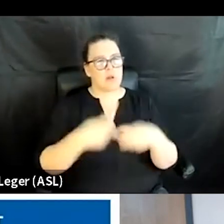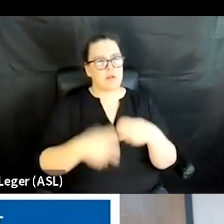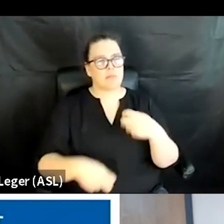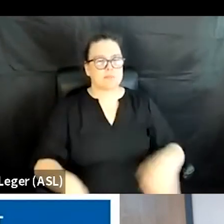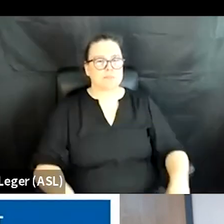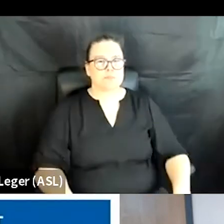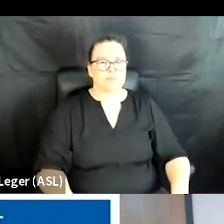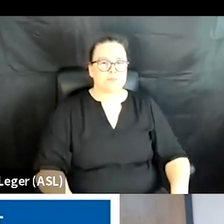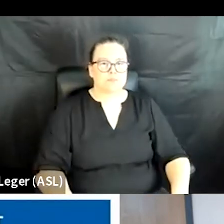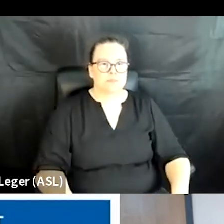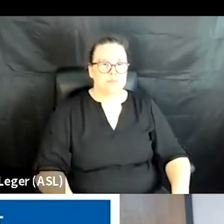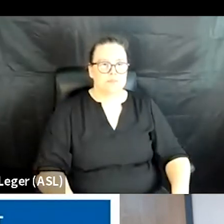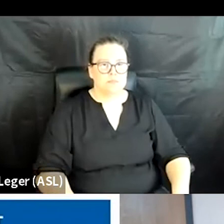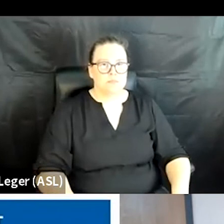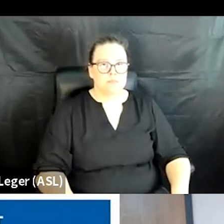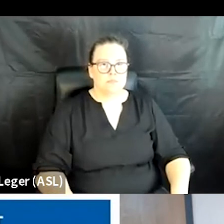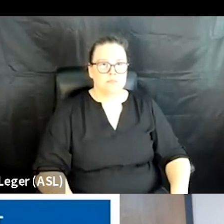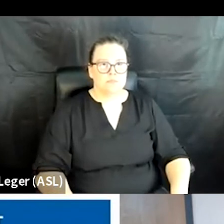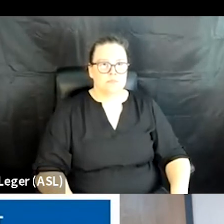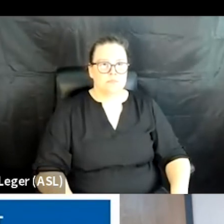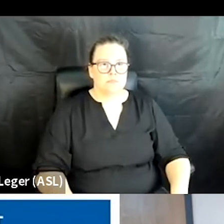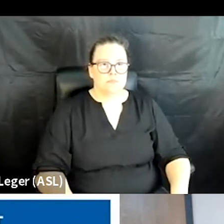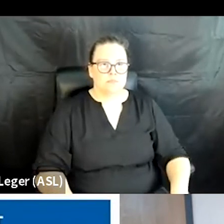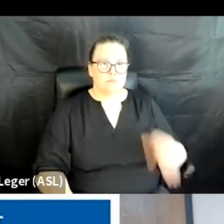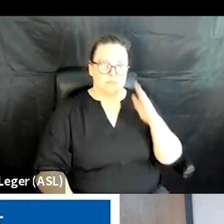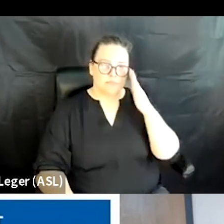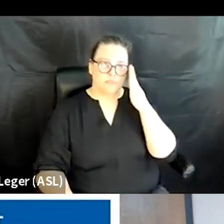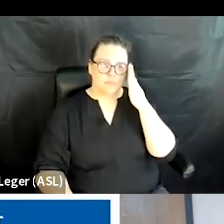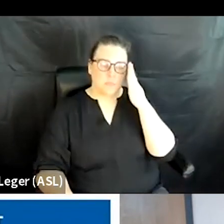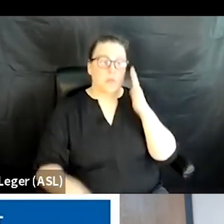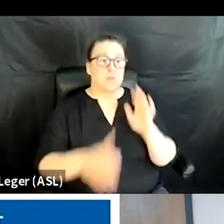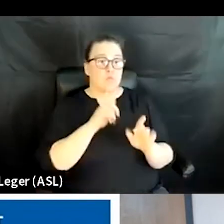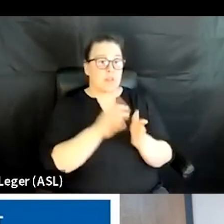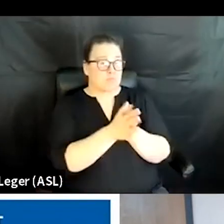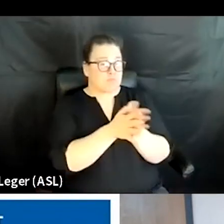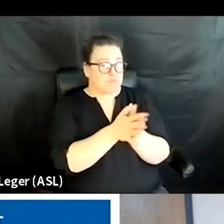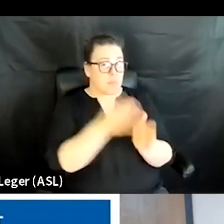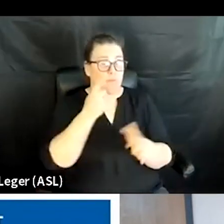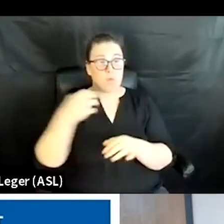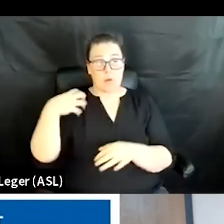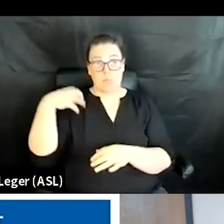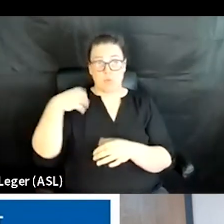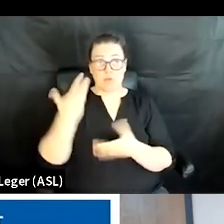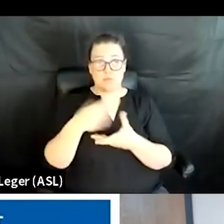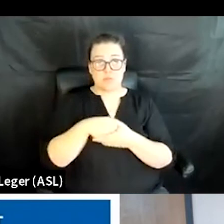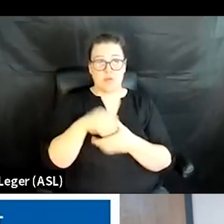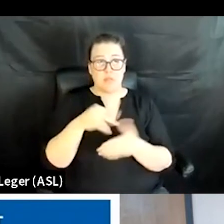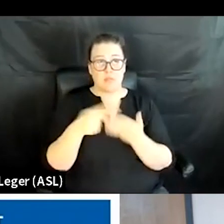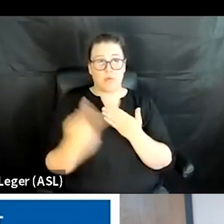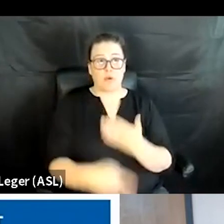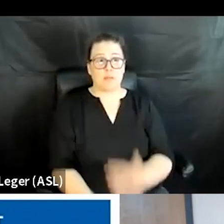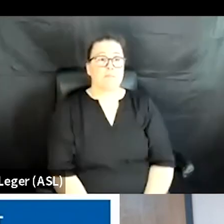So there's an incentive for the employers to participate in this